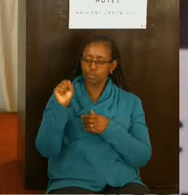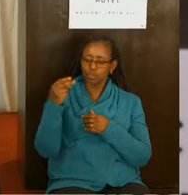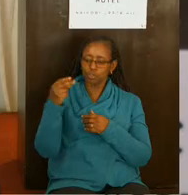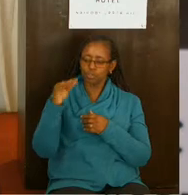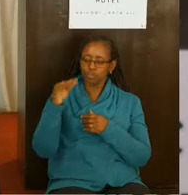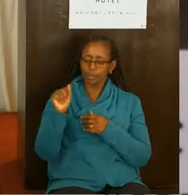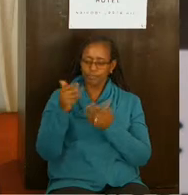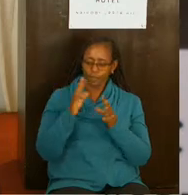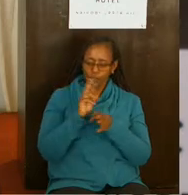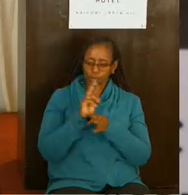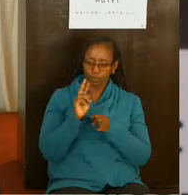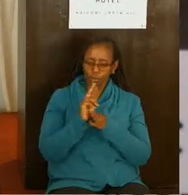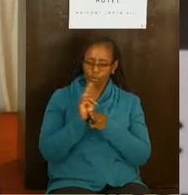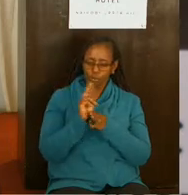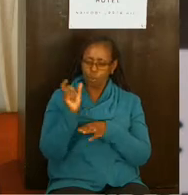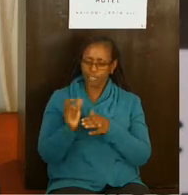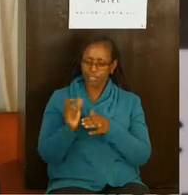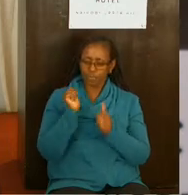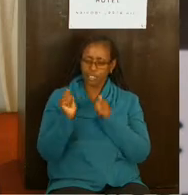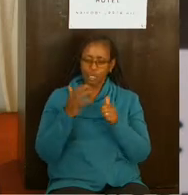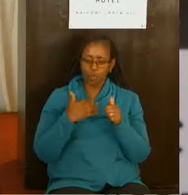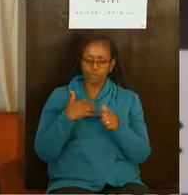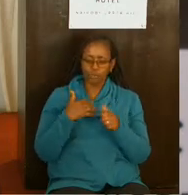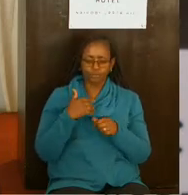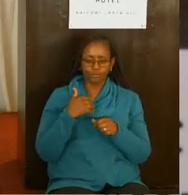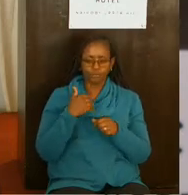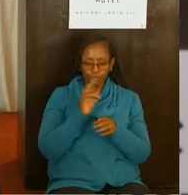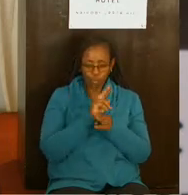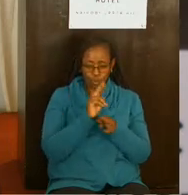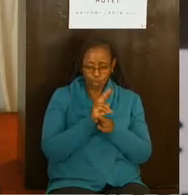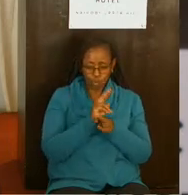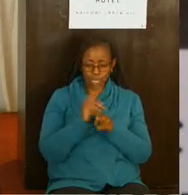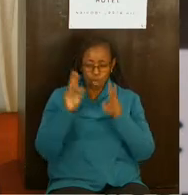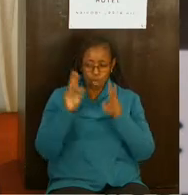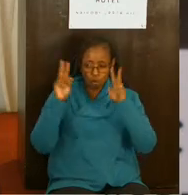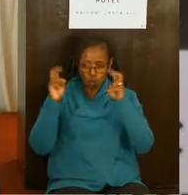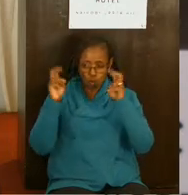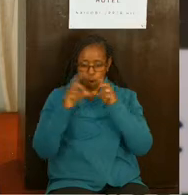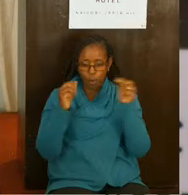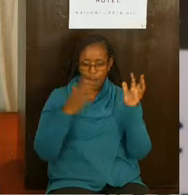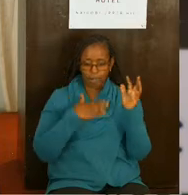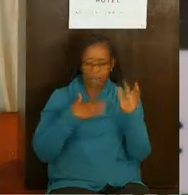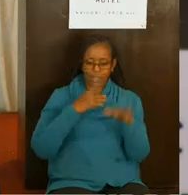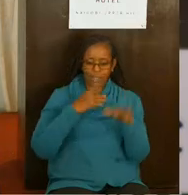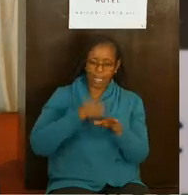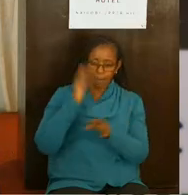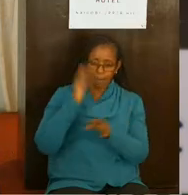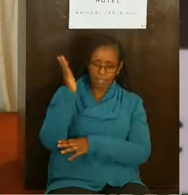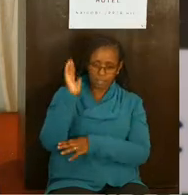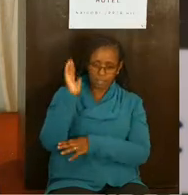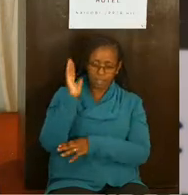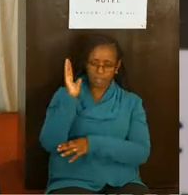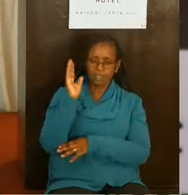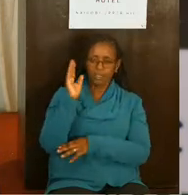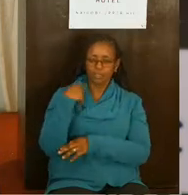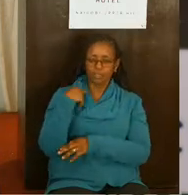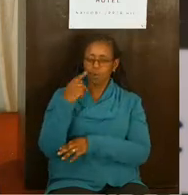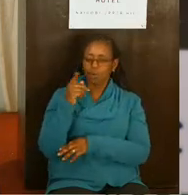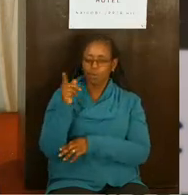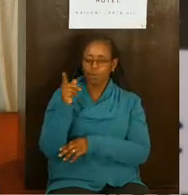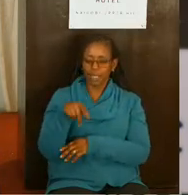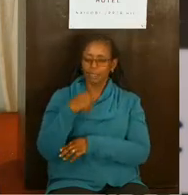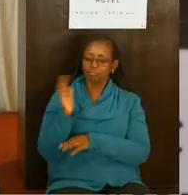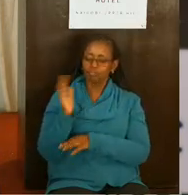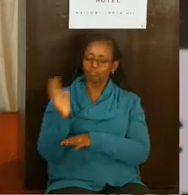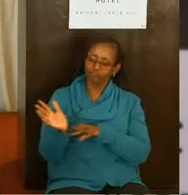used the words I was going to use he quoted me in his presentation so we'll skip that to make more